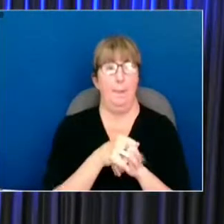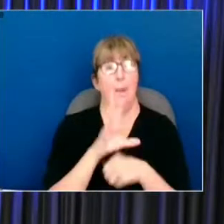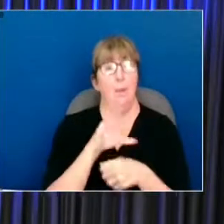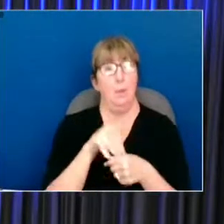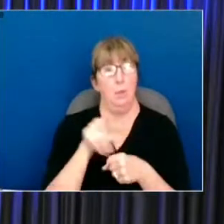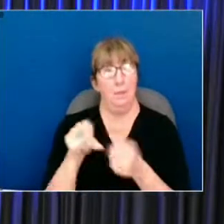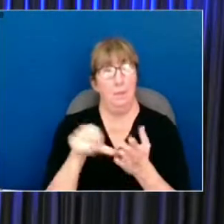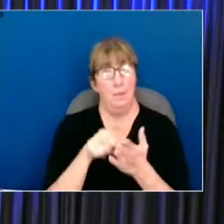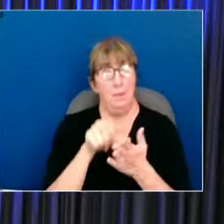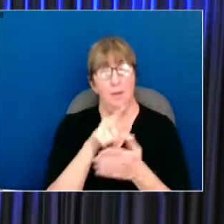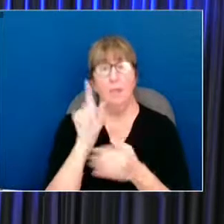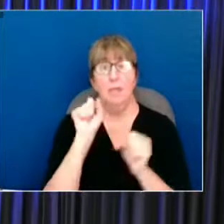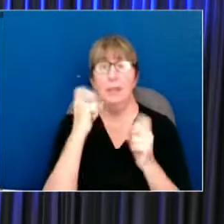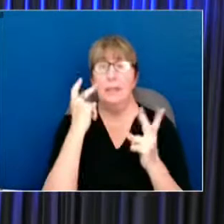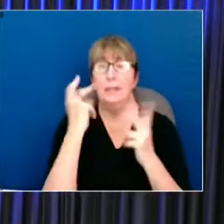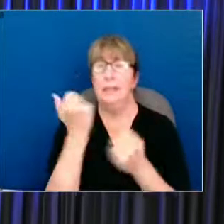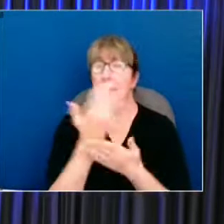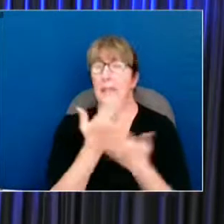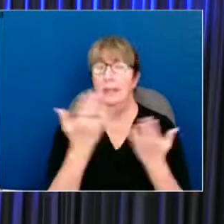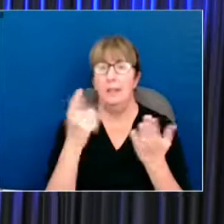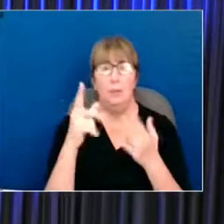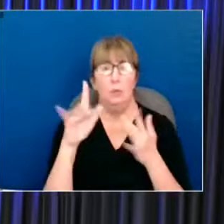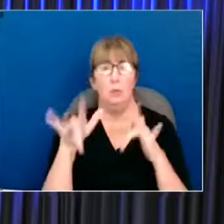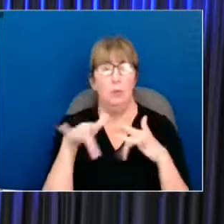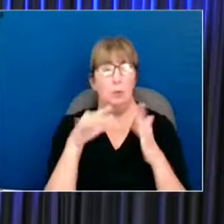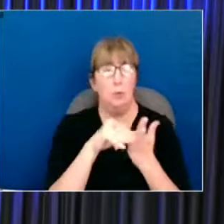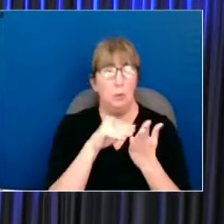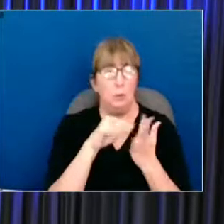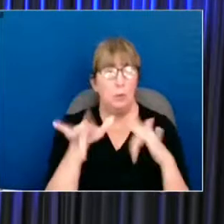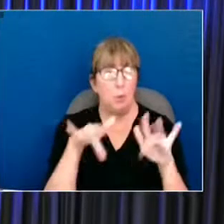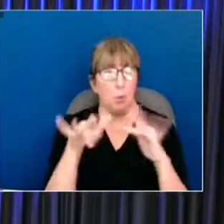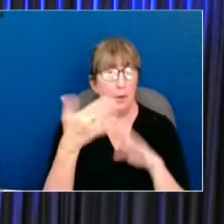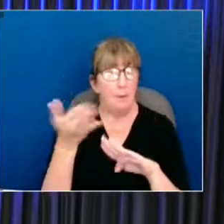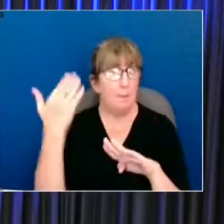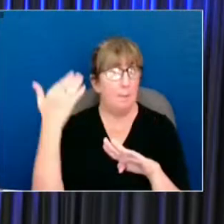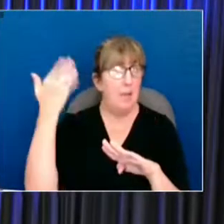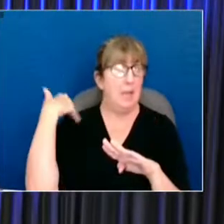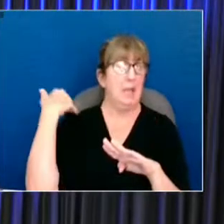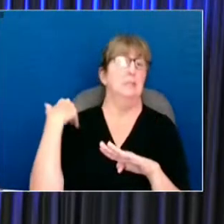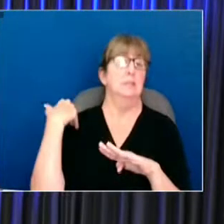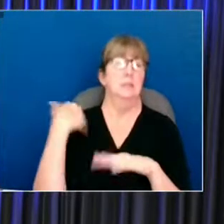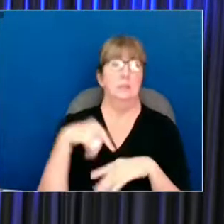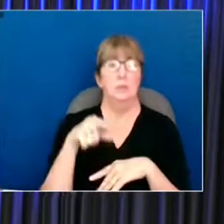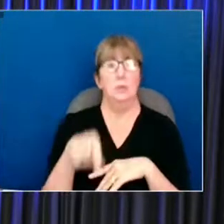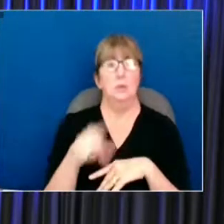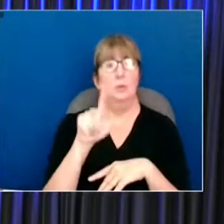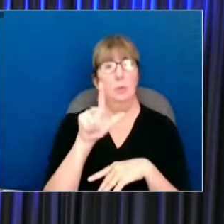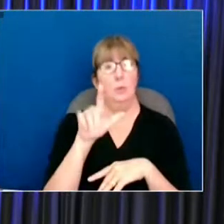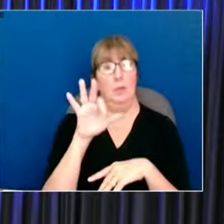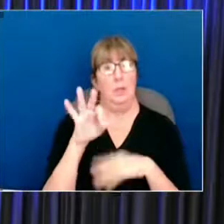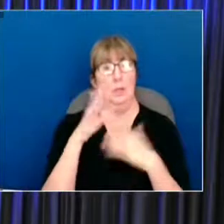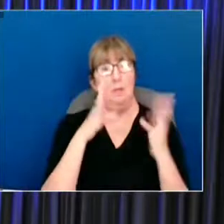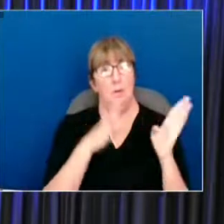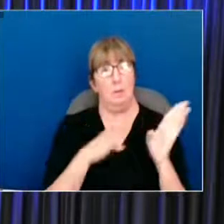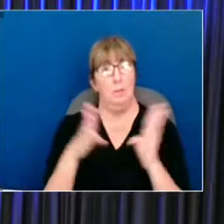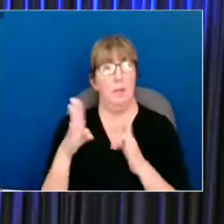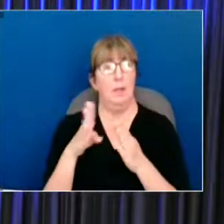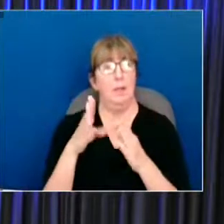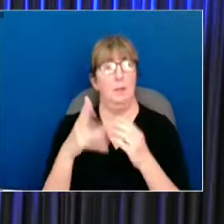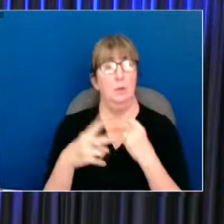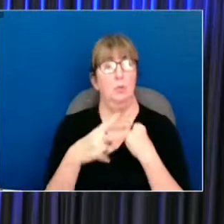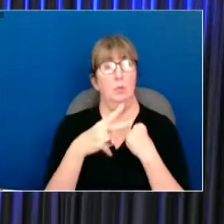able to see anything that you've recorded in the past. So after the 29th, our plan is to archive the video to that